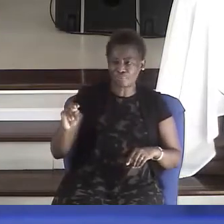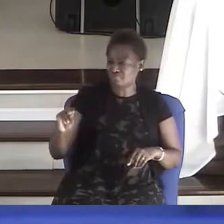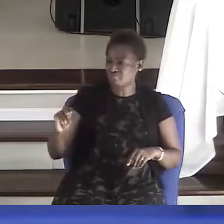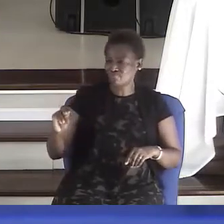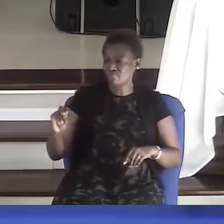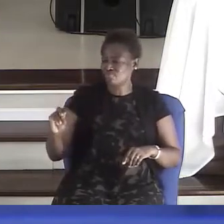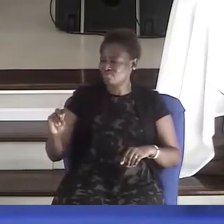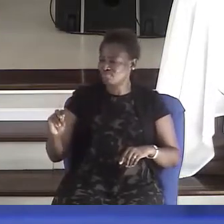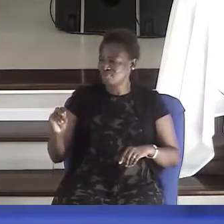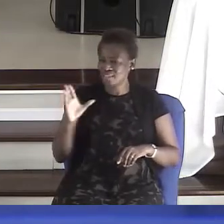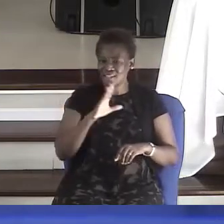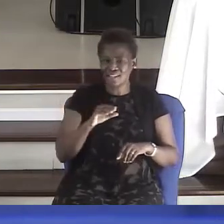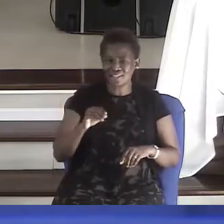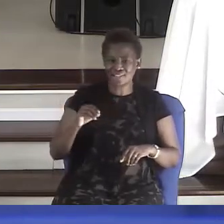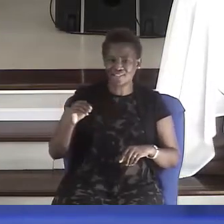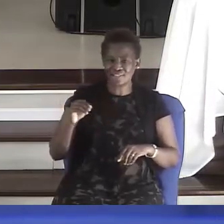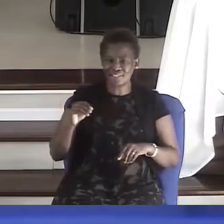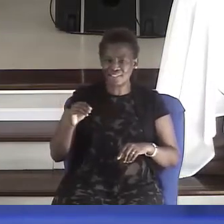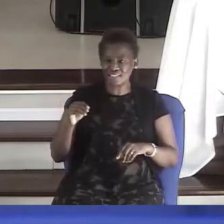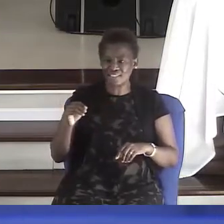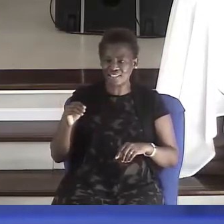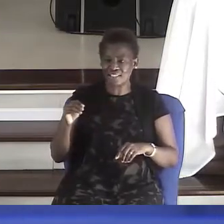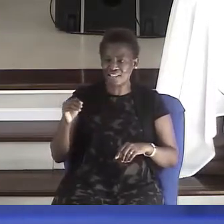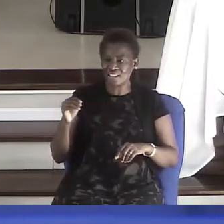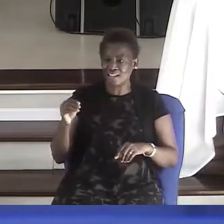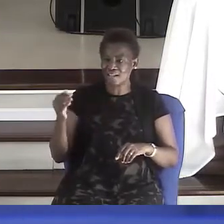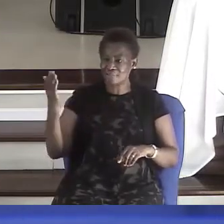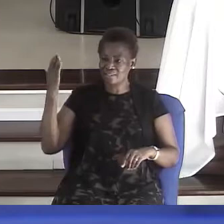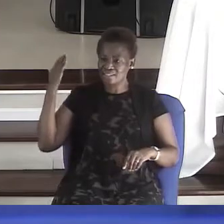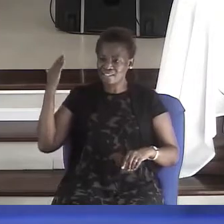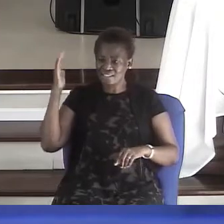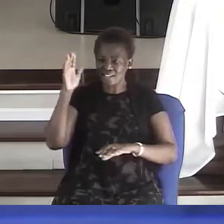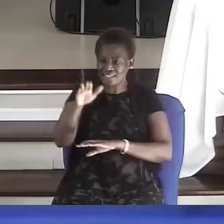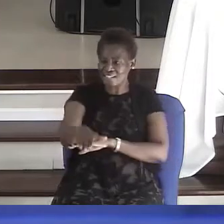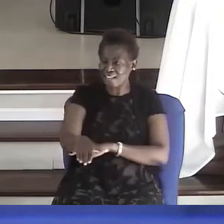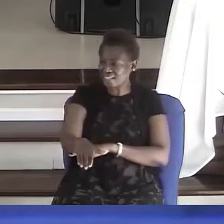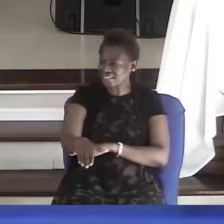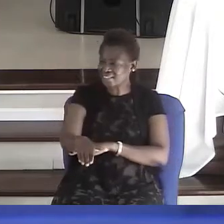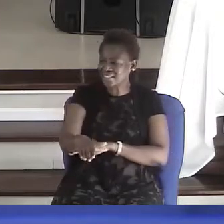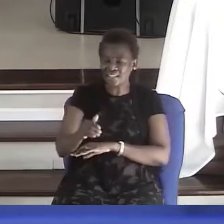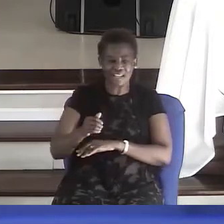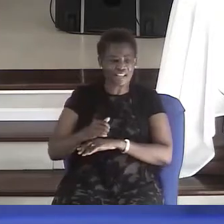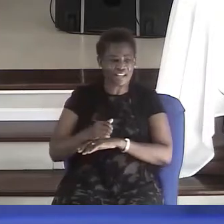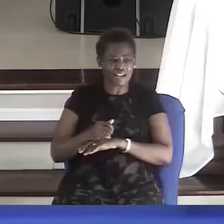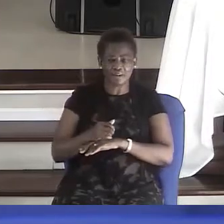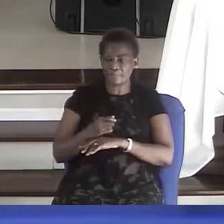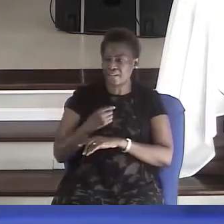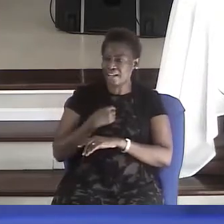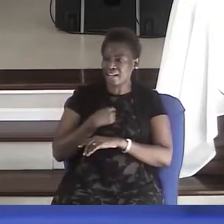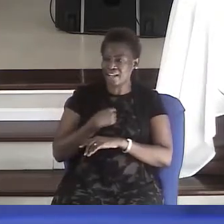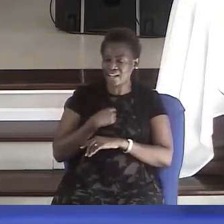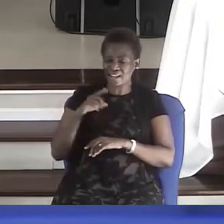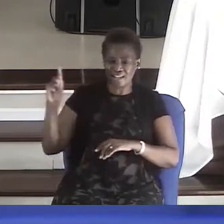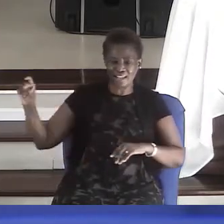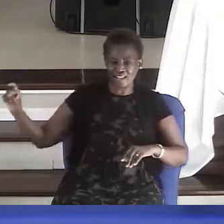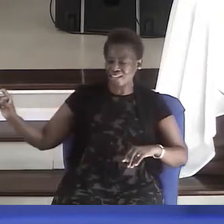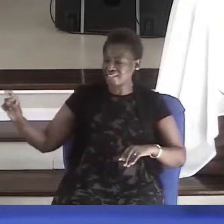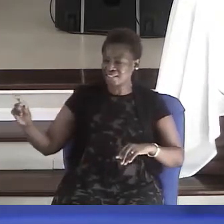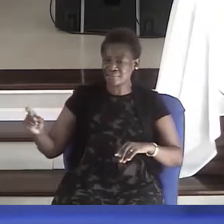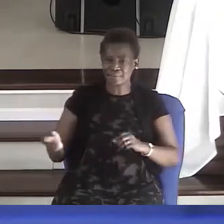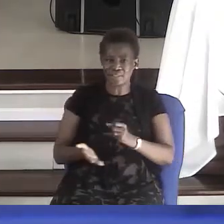the 15th. And little did I know that I had a cousin in the country who will be